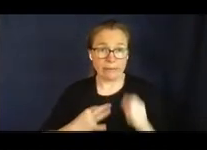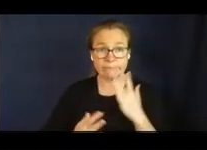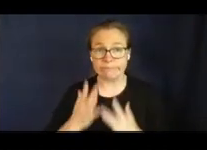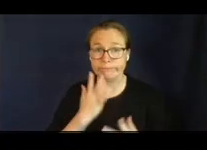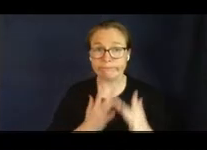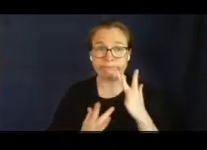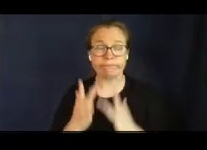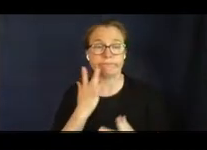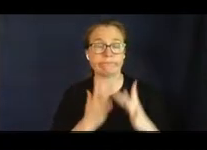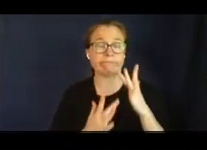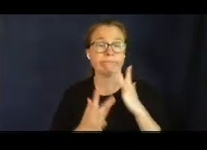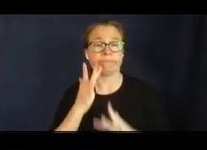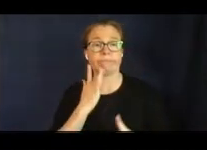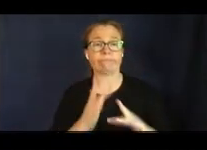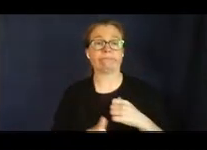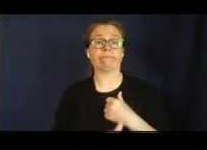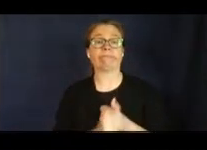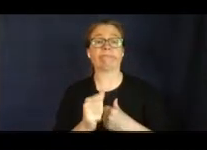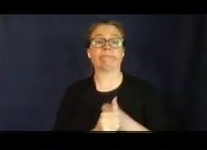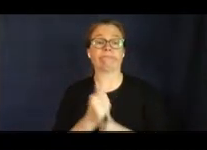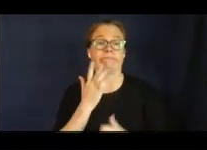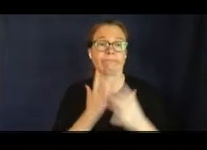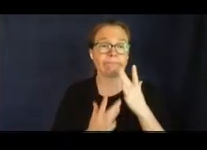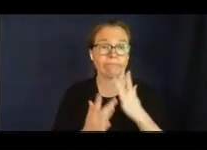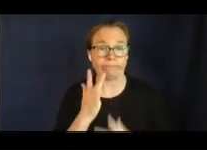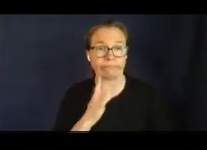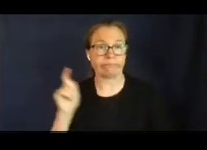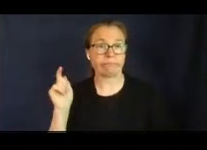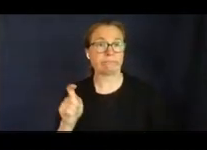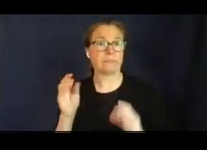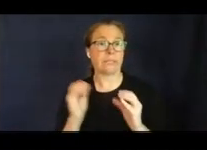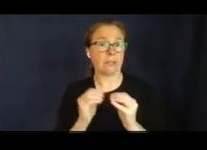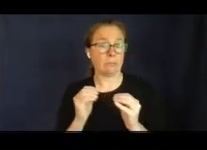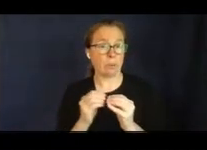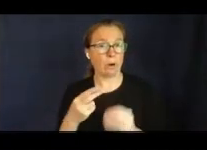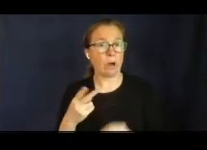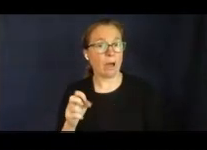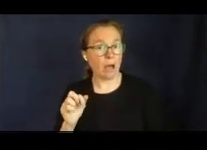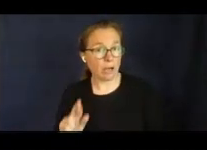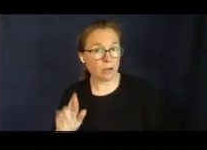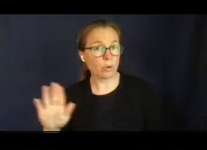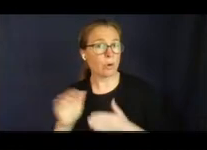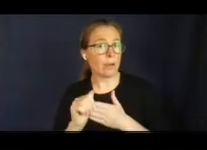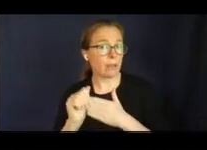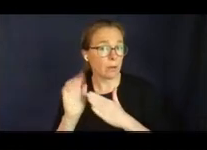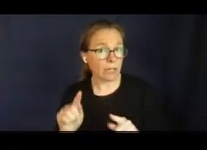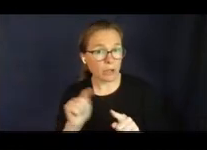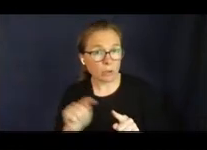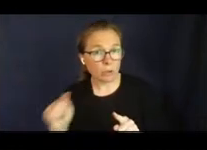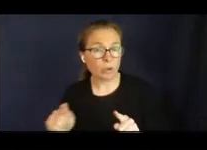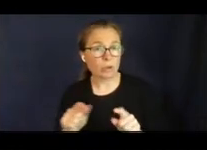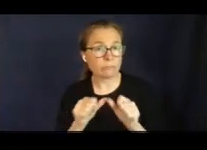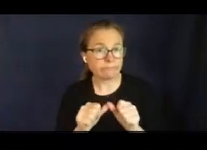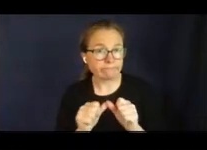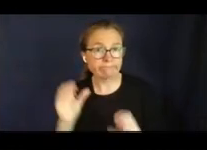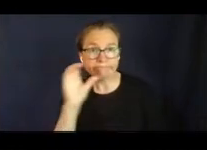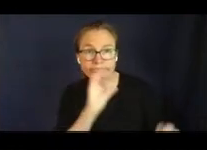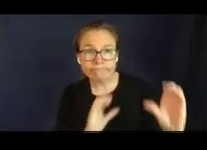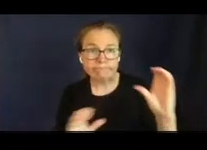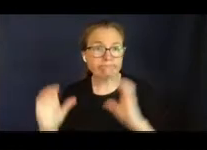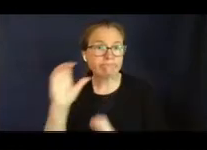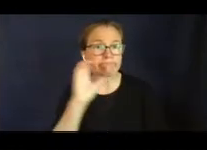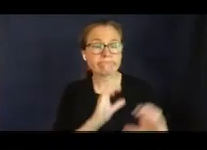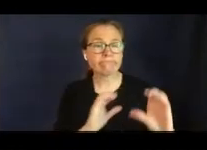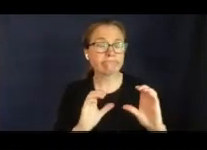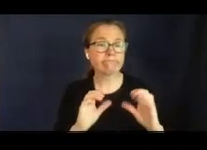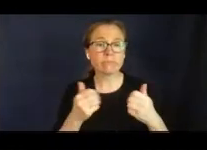point. So with Dr. Hunter's leadership and his team and others, we continue to pursue all strategies that are